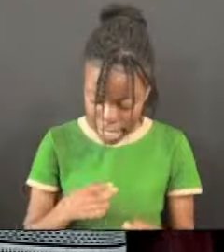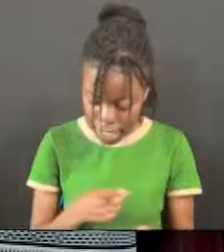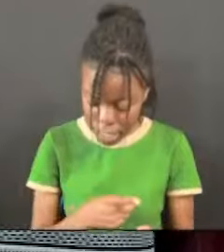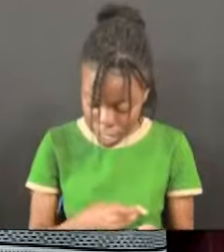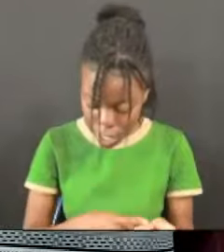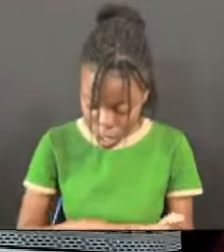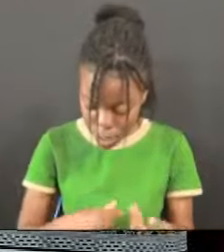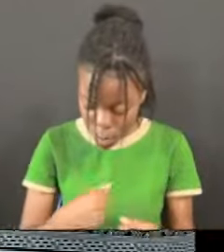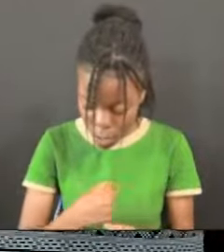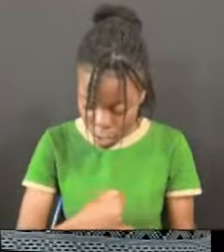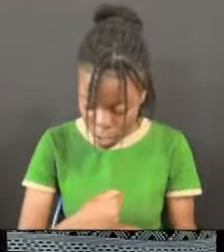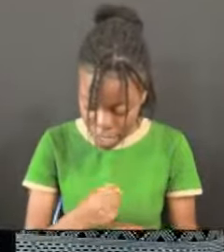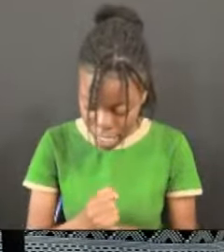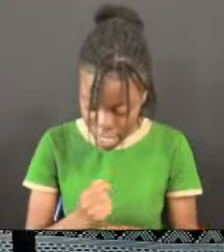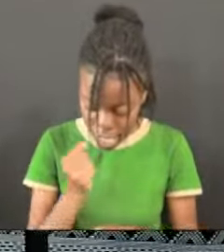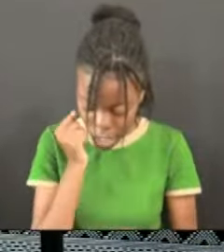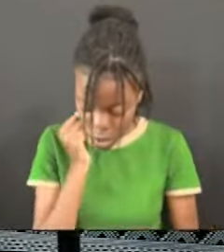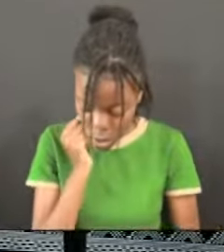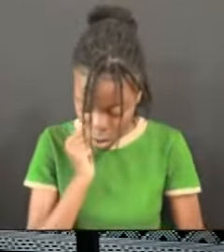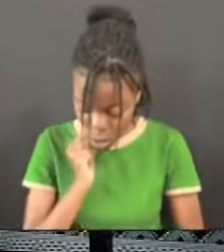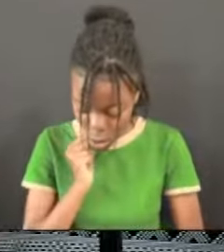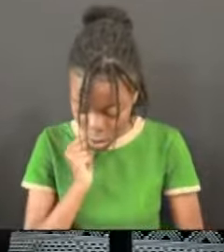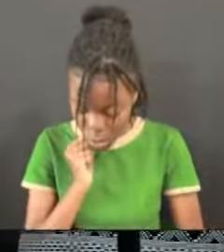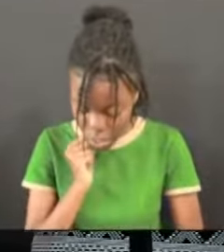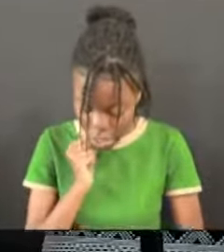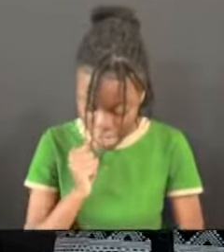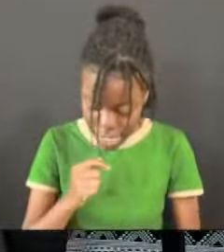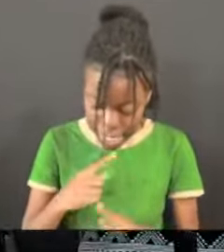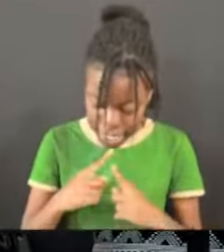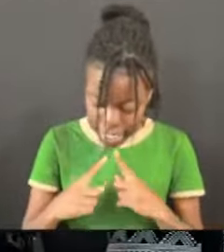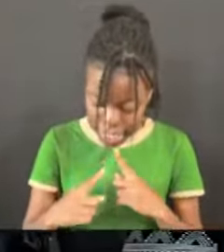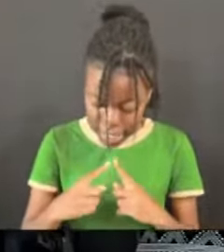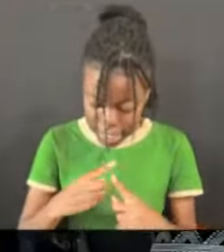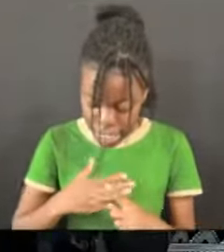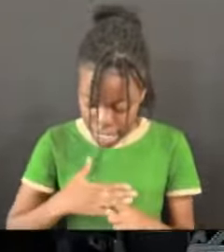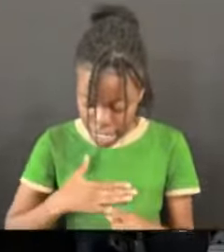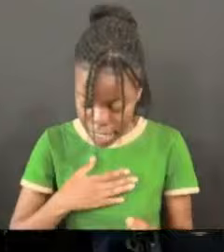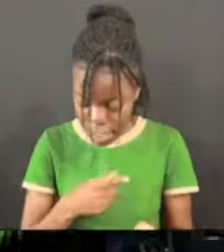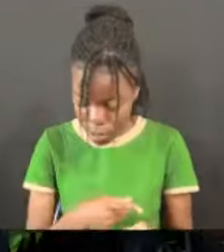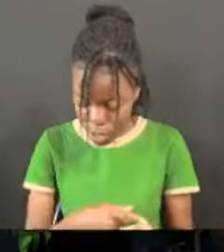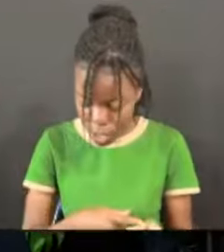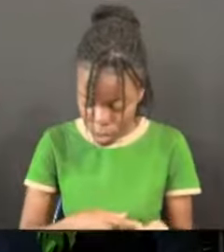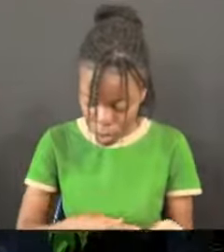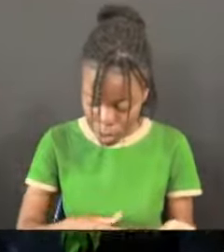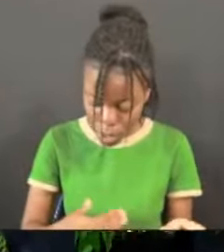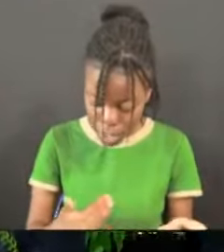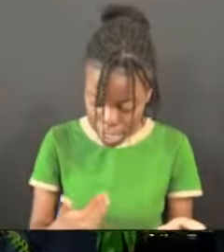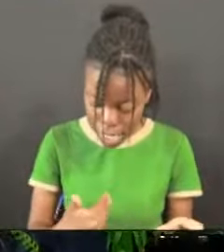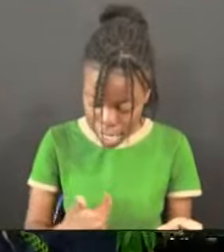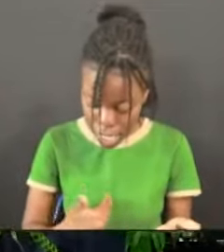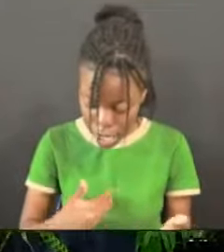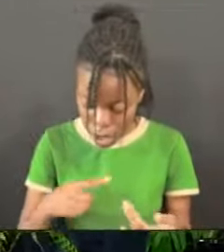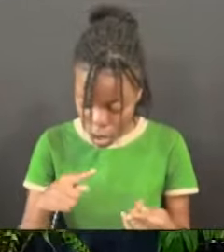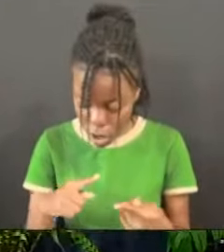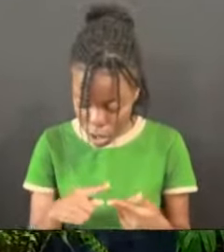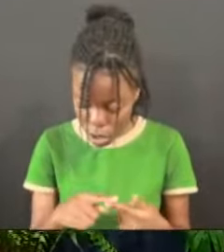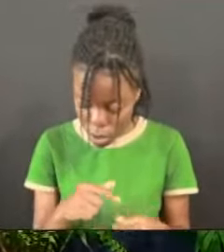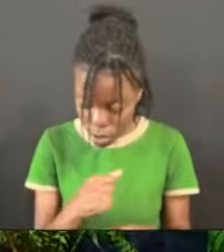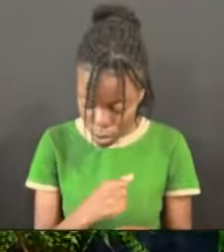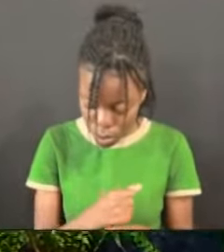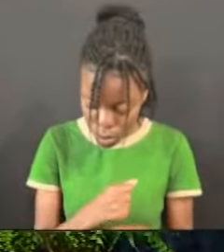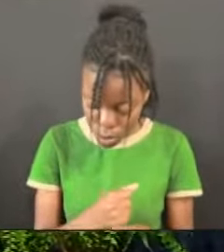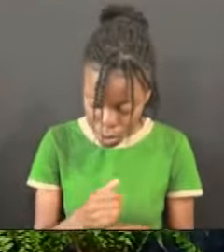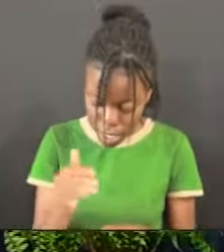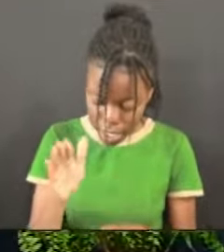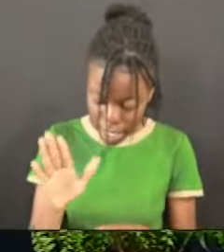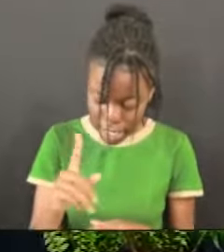tell him what I noise. He tells me what I ought to